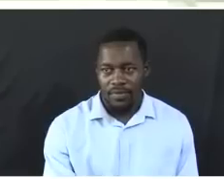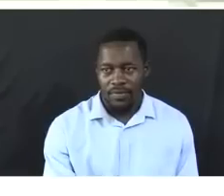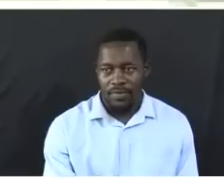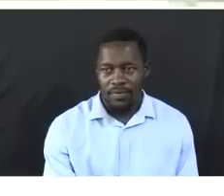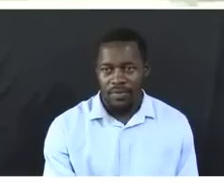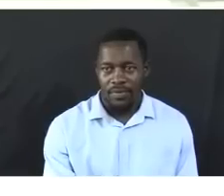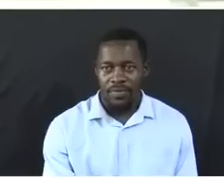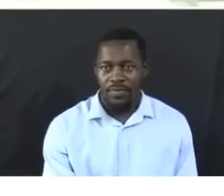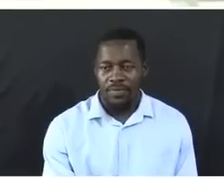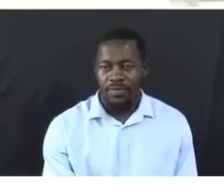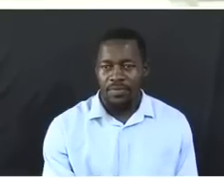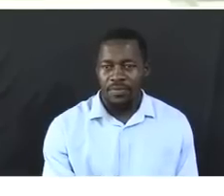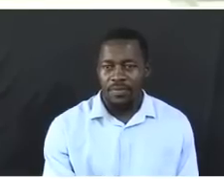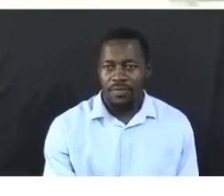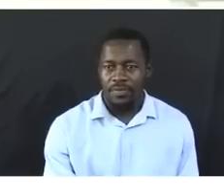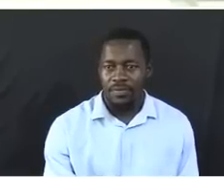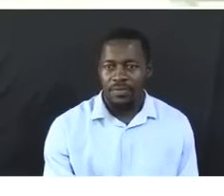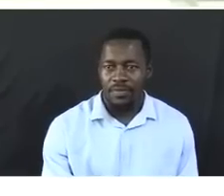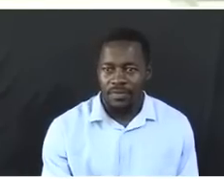an unbeliever.